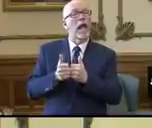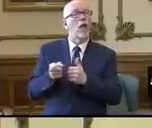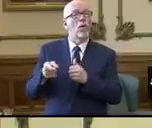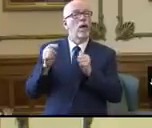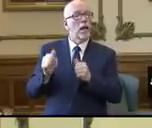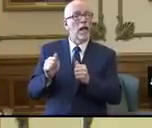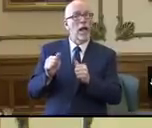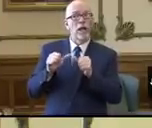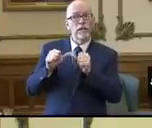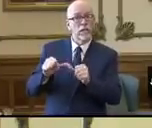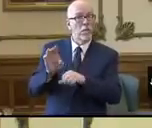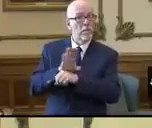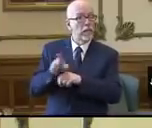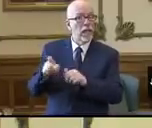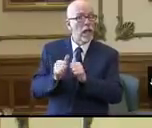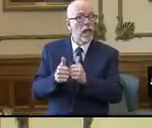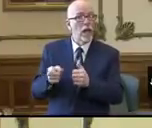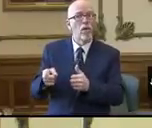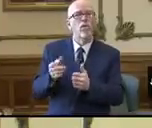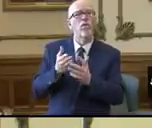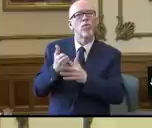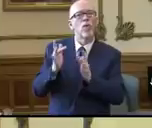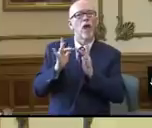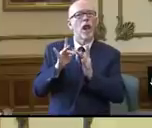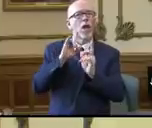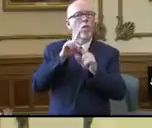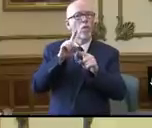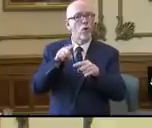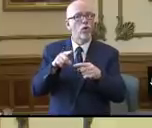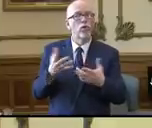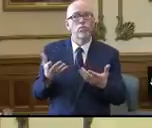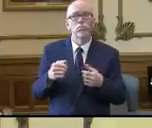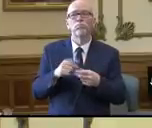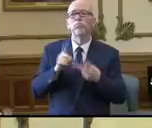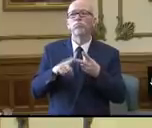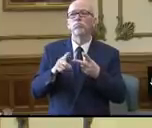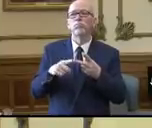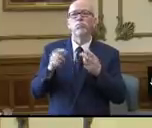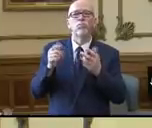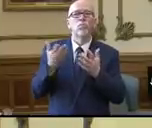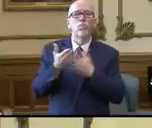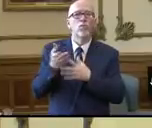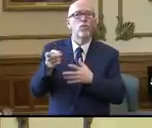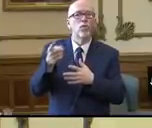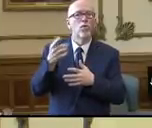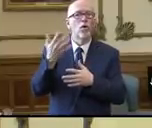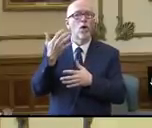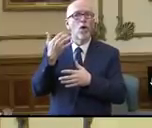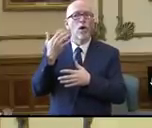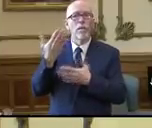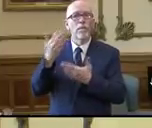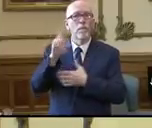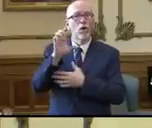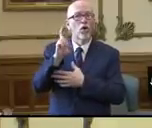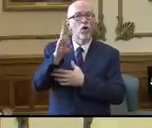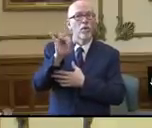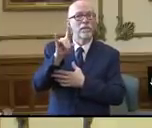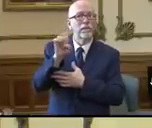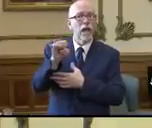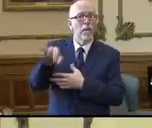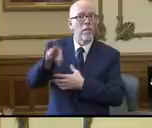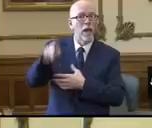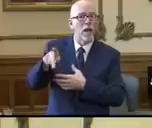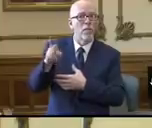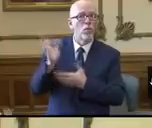opportunity to continue in business is through online ordering. It is through call-in service for curbside pickup and